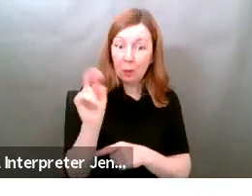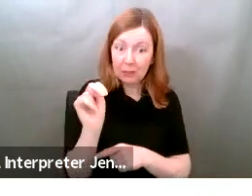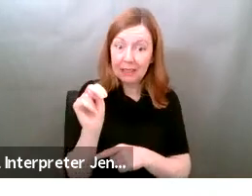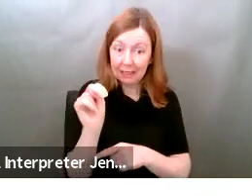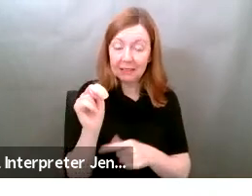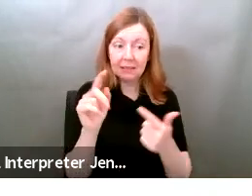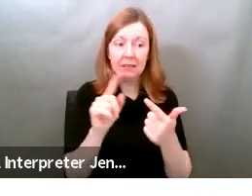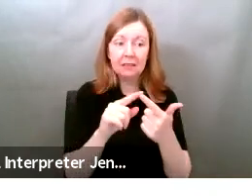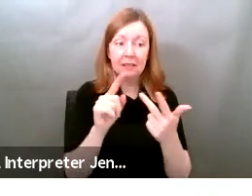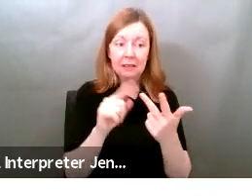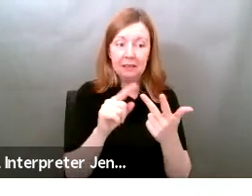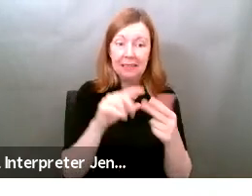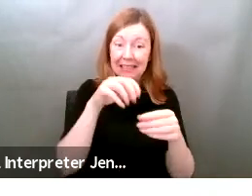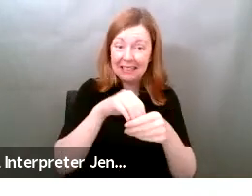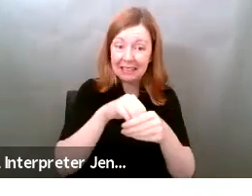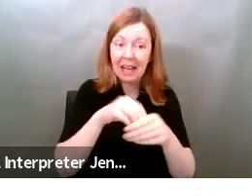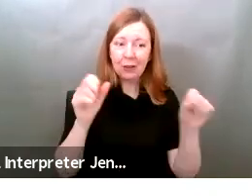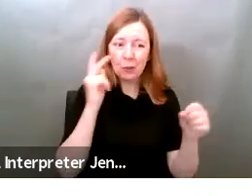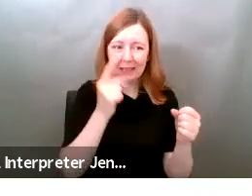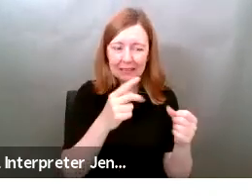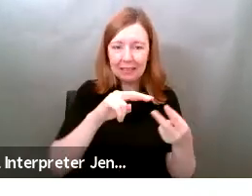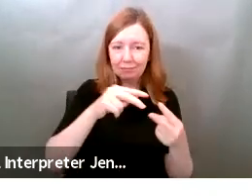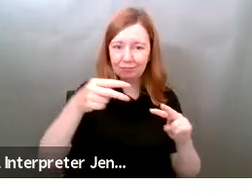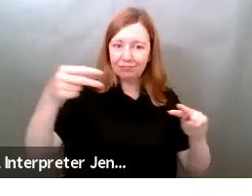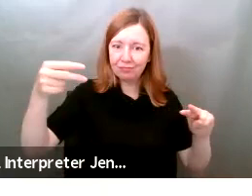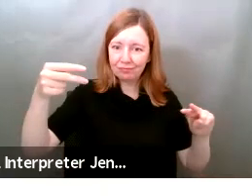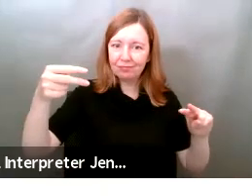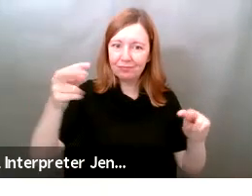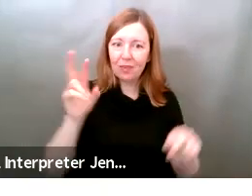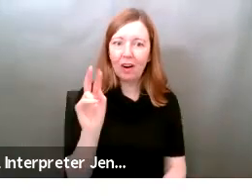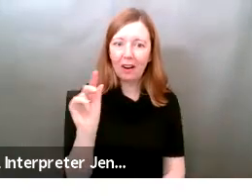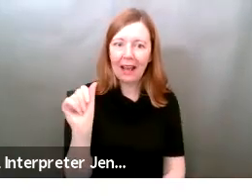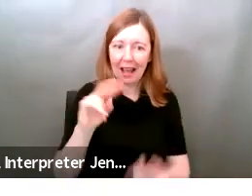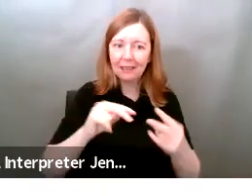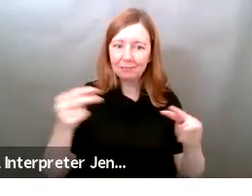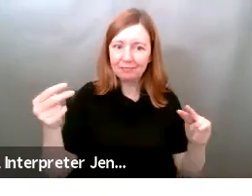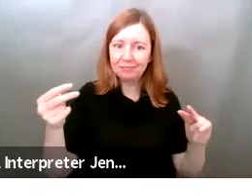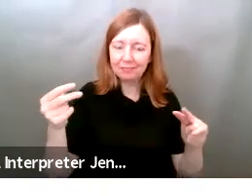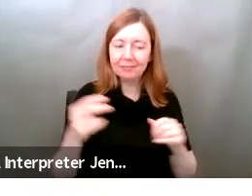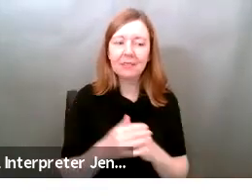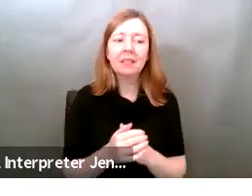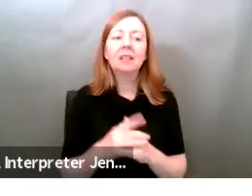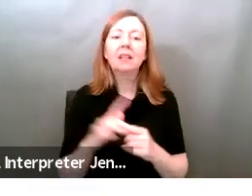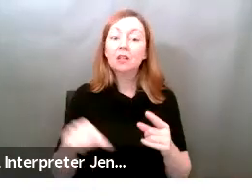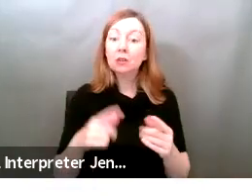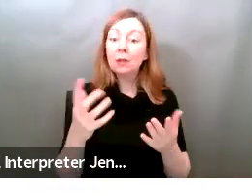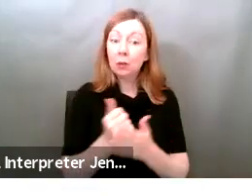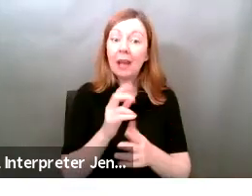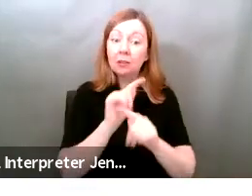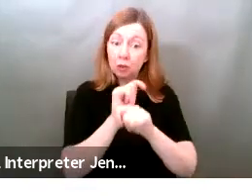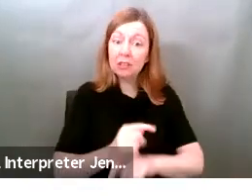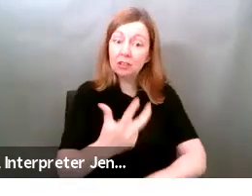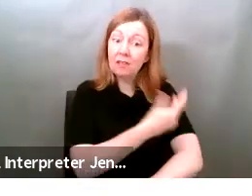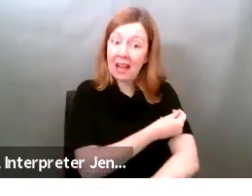it. And on the inside, you can see that it contains the RNA of the virus. So when you get a traditional